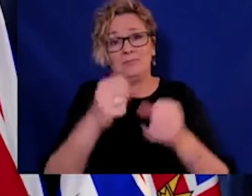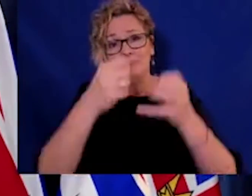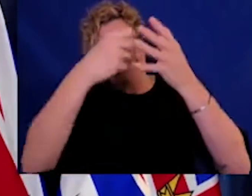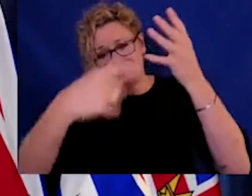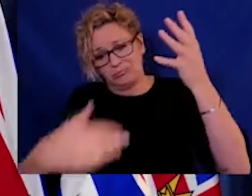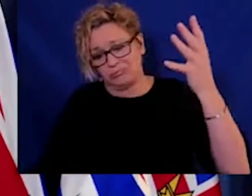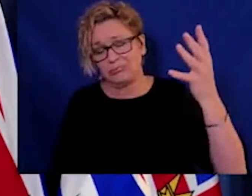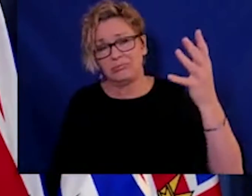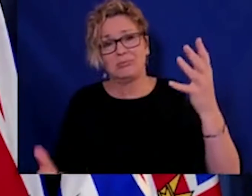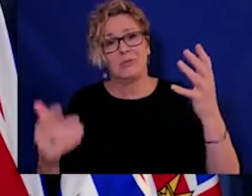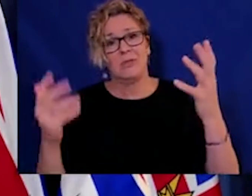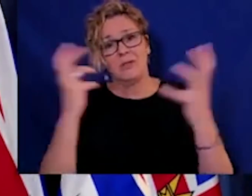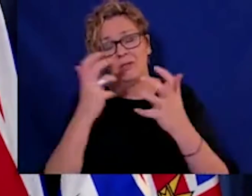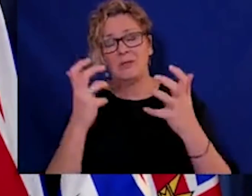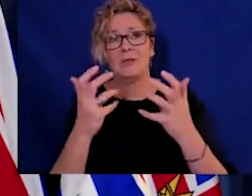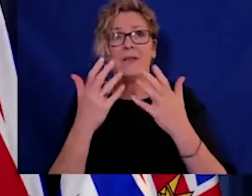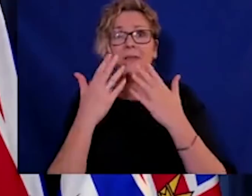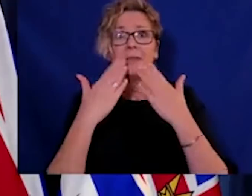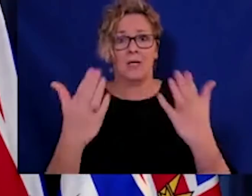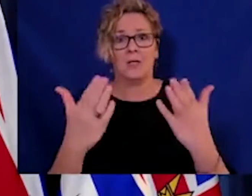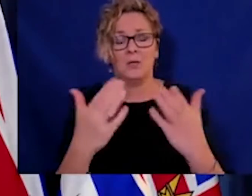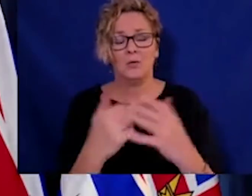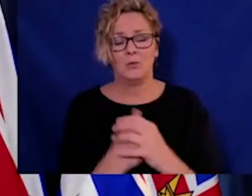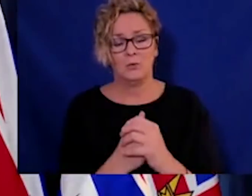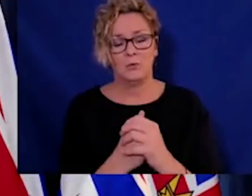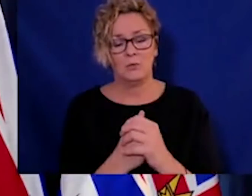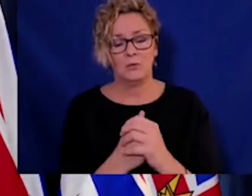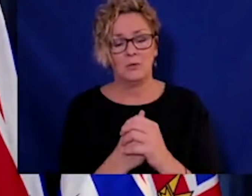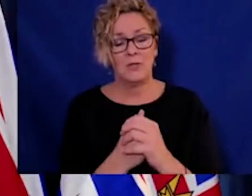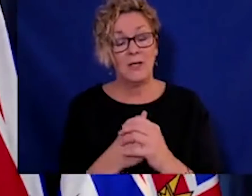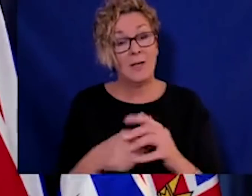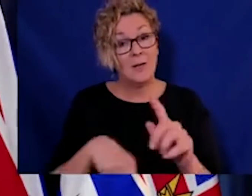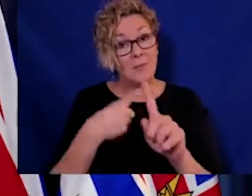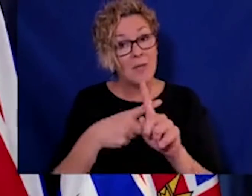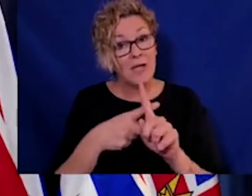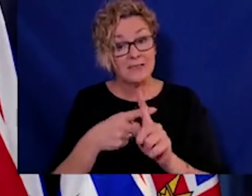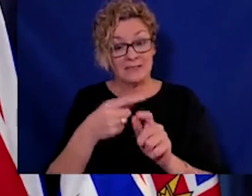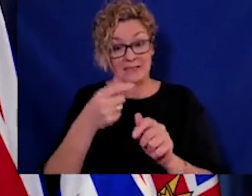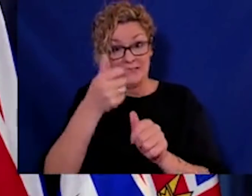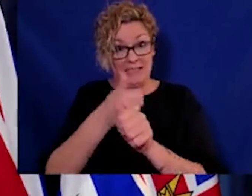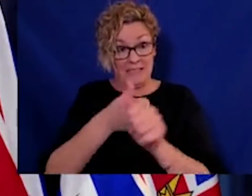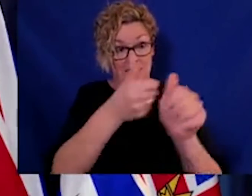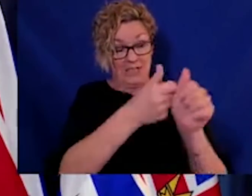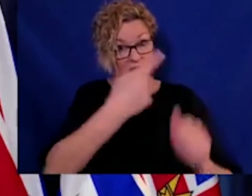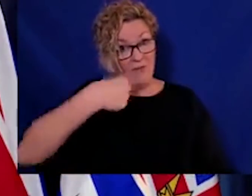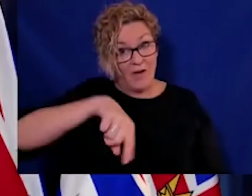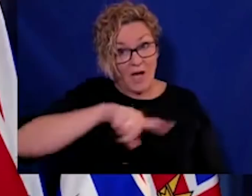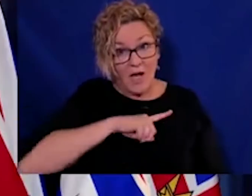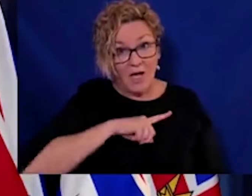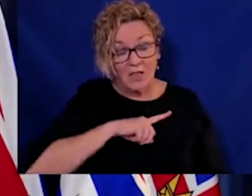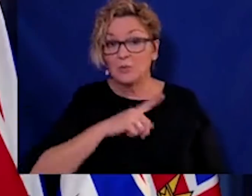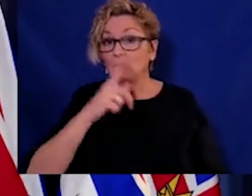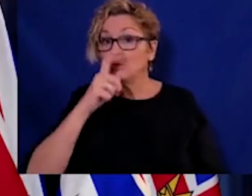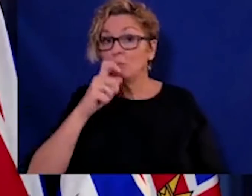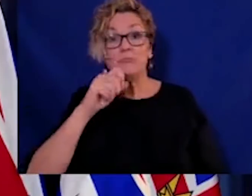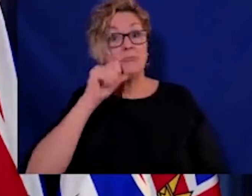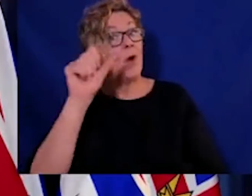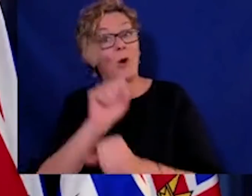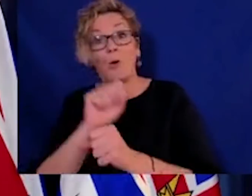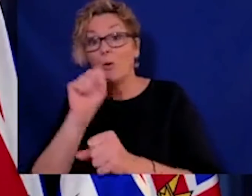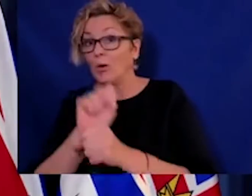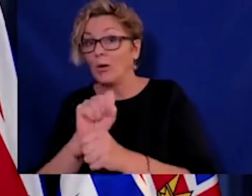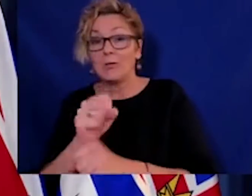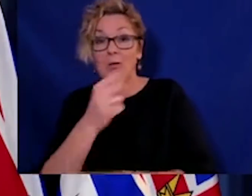need everyone to be all in. We need to look, each of us, at ourselves, and we need to look deep. We must